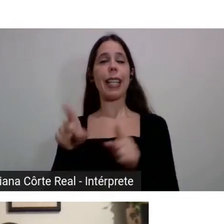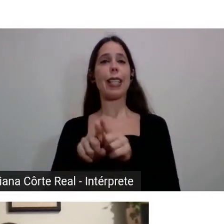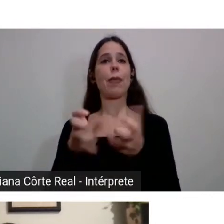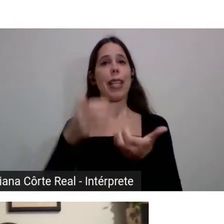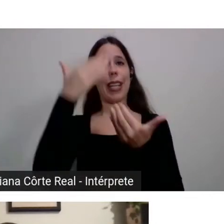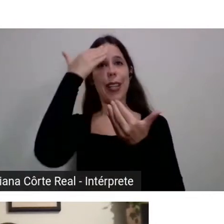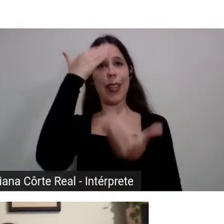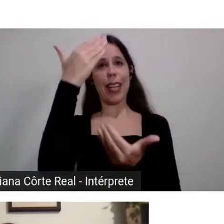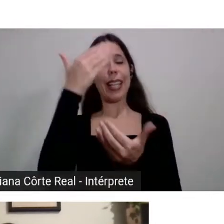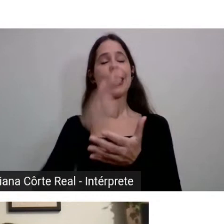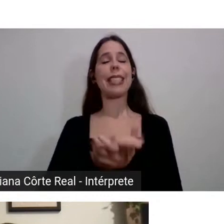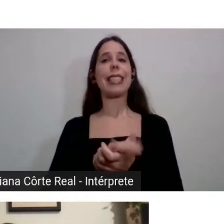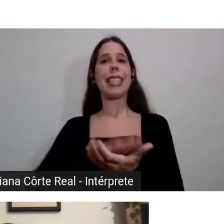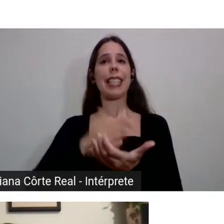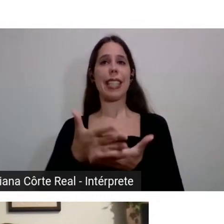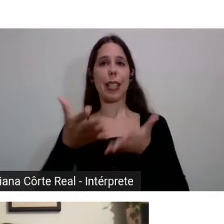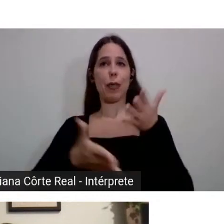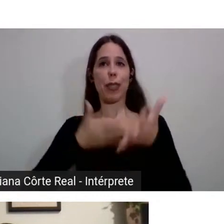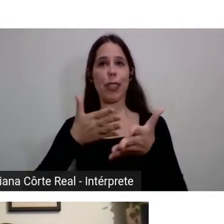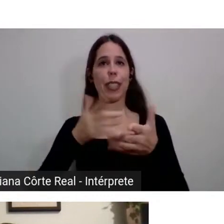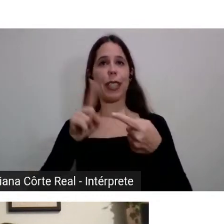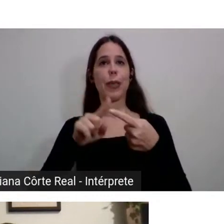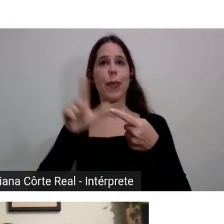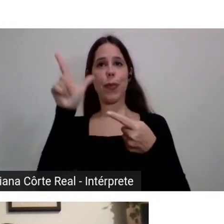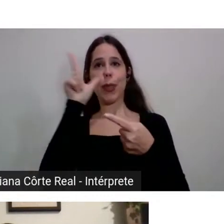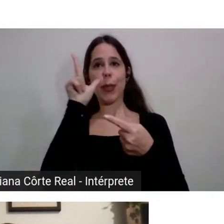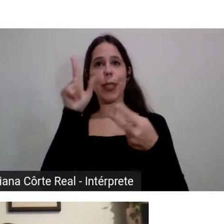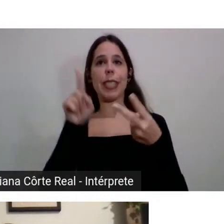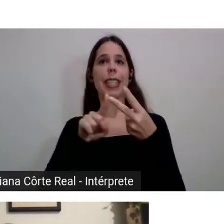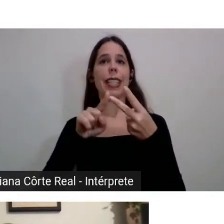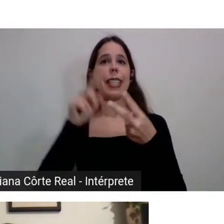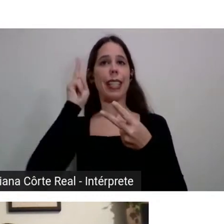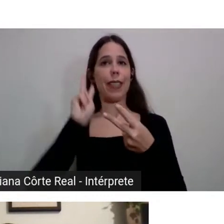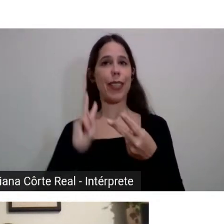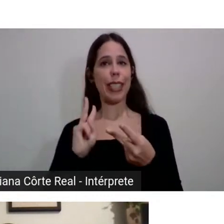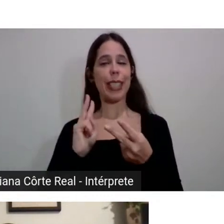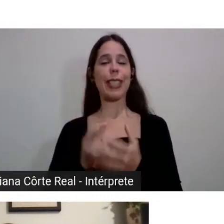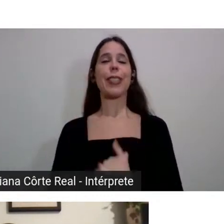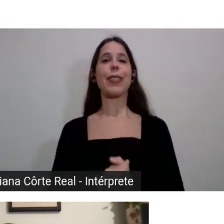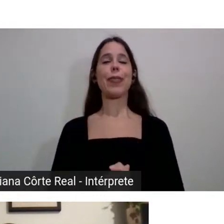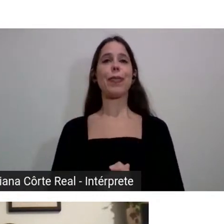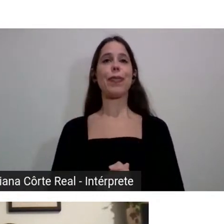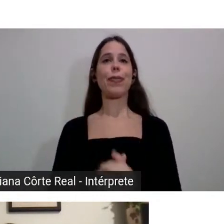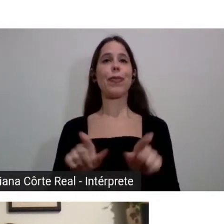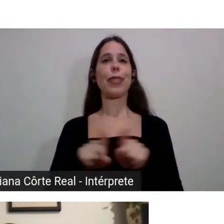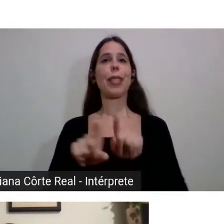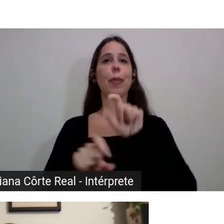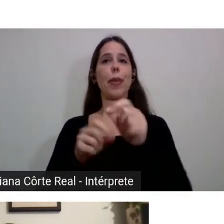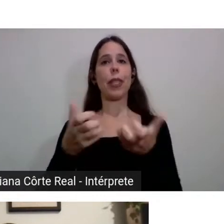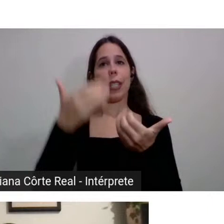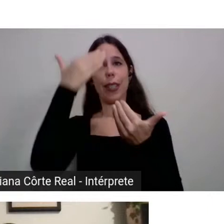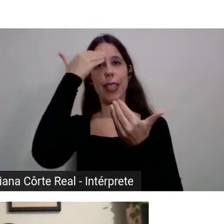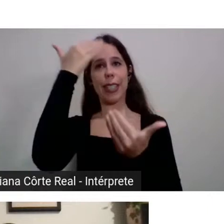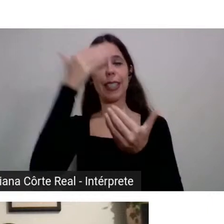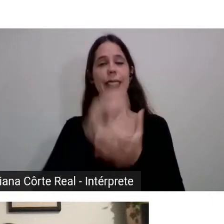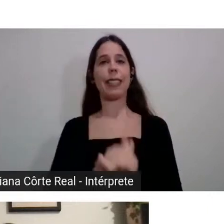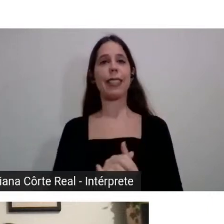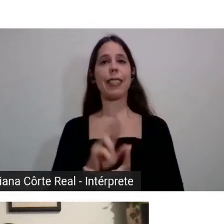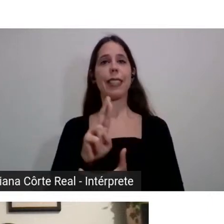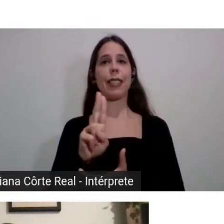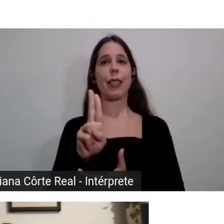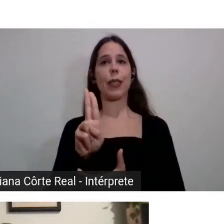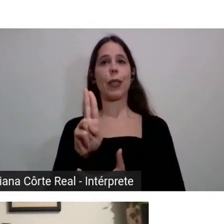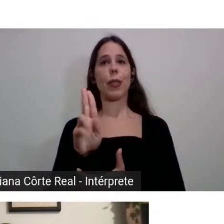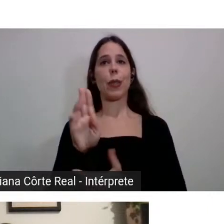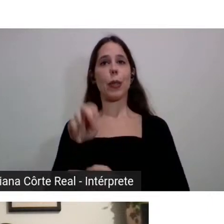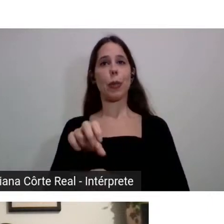intérpretes de Libra, Luciana e Vanice. Também agradecer ao Rubens de Sá